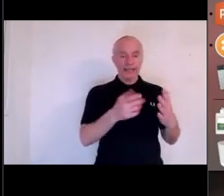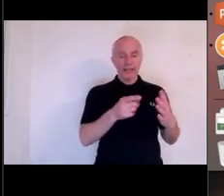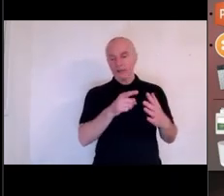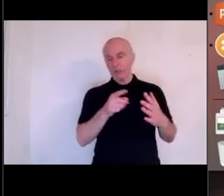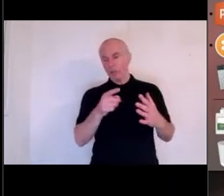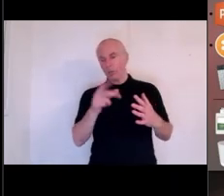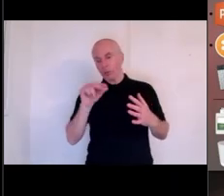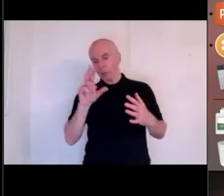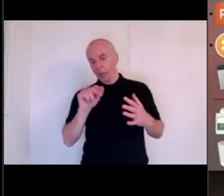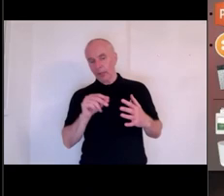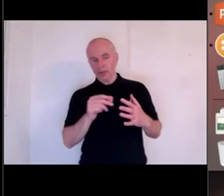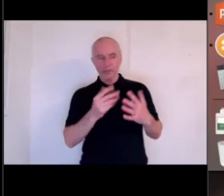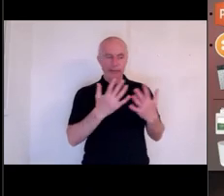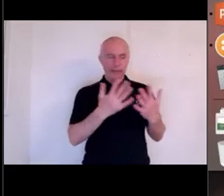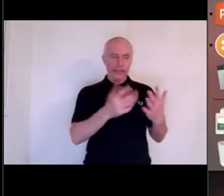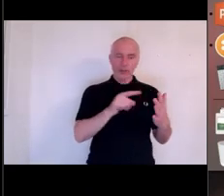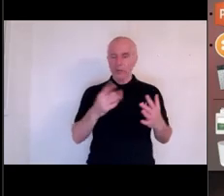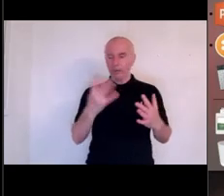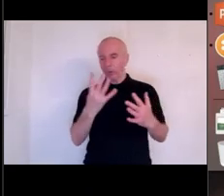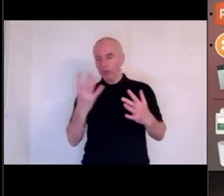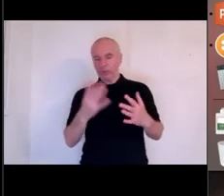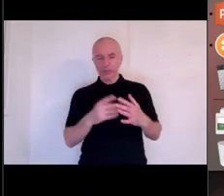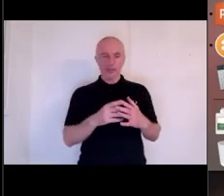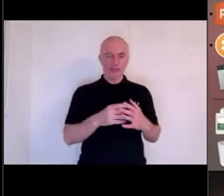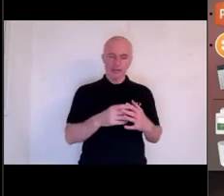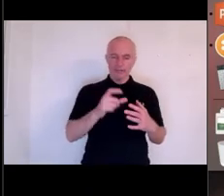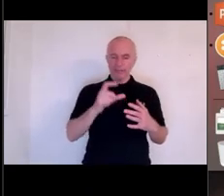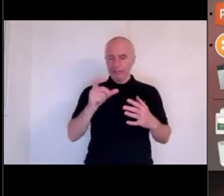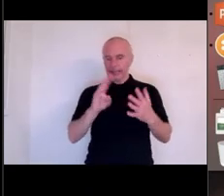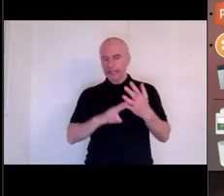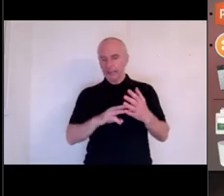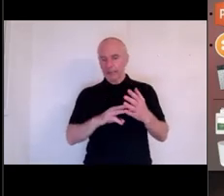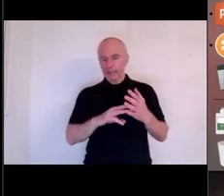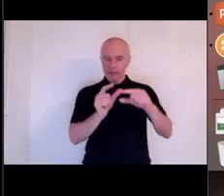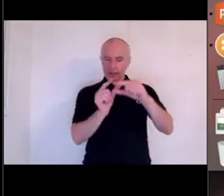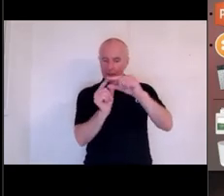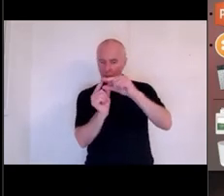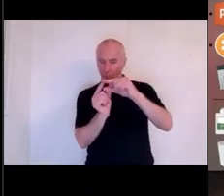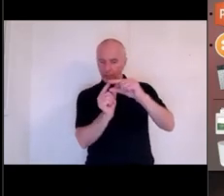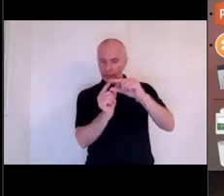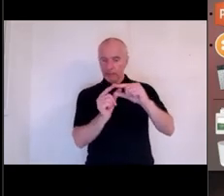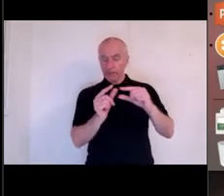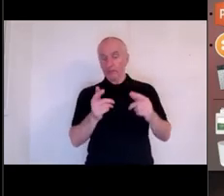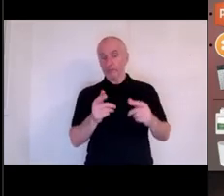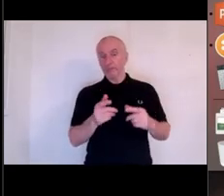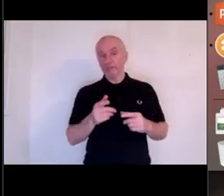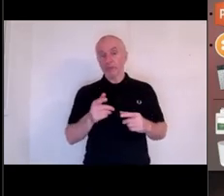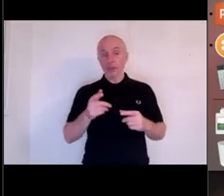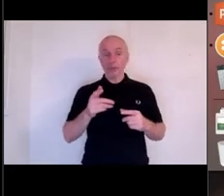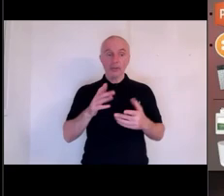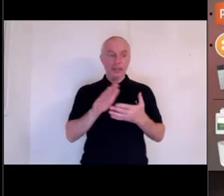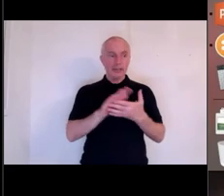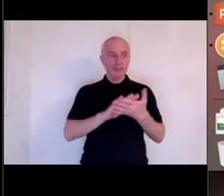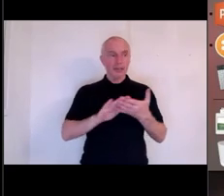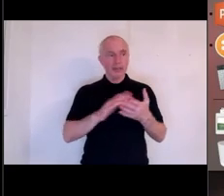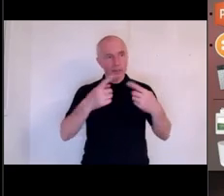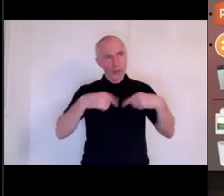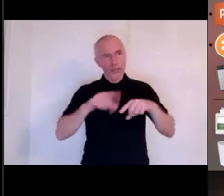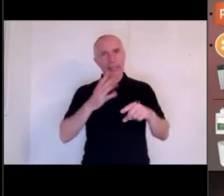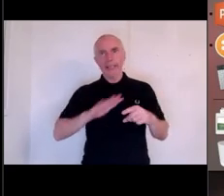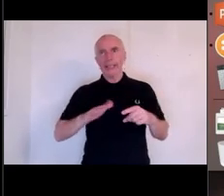second per centimetre square. So the number of accelerators we need to generate the same amount of material is obviously greater.